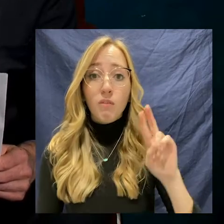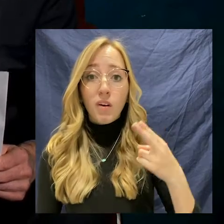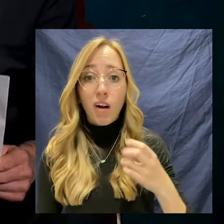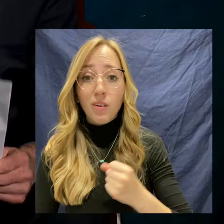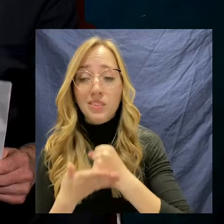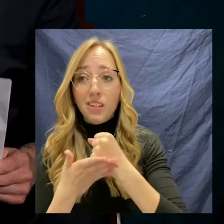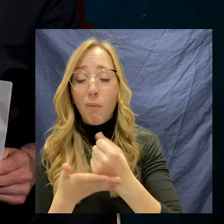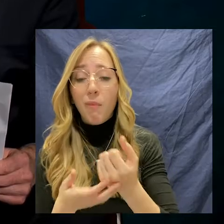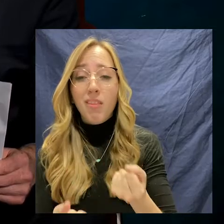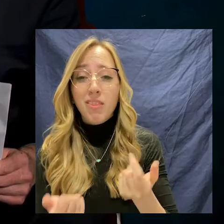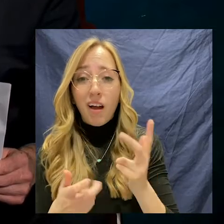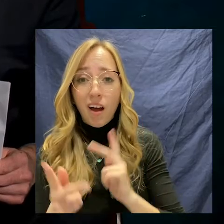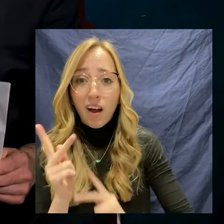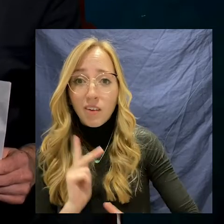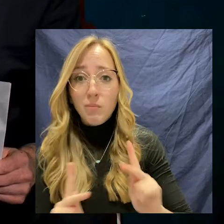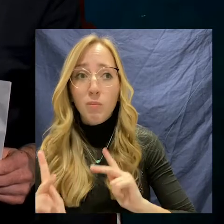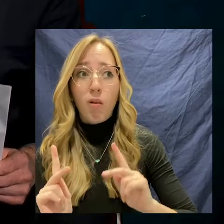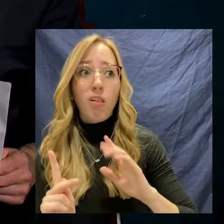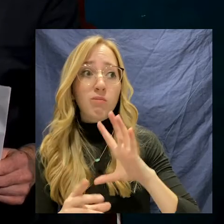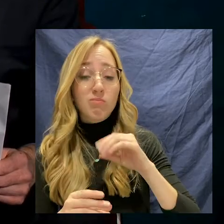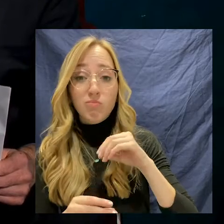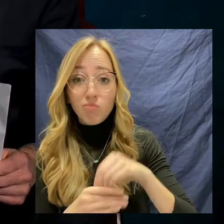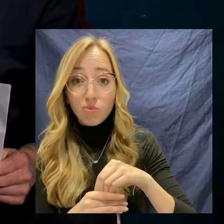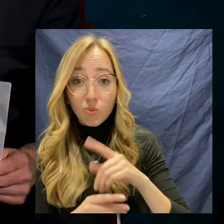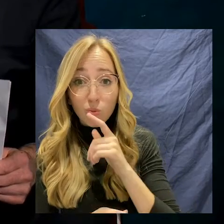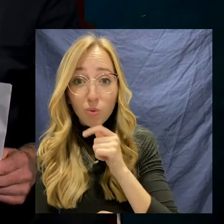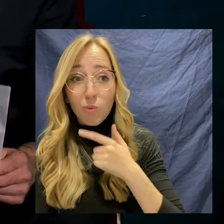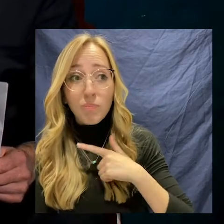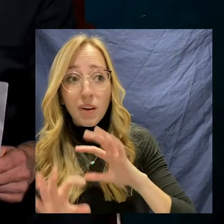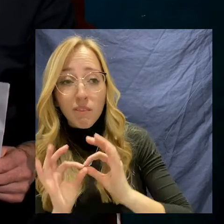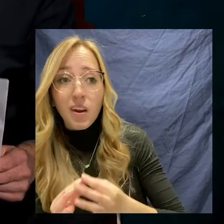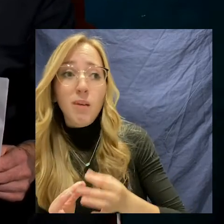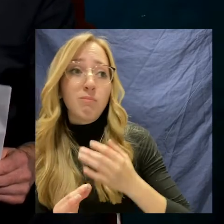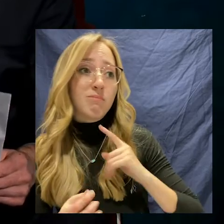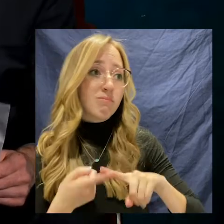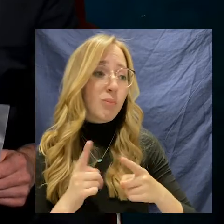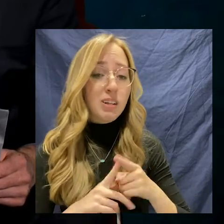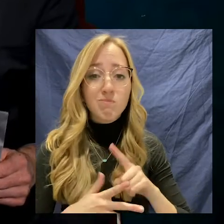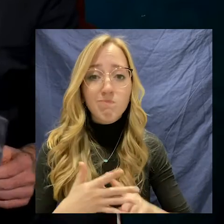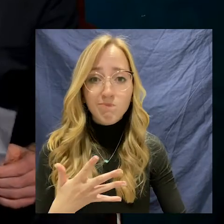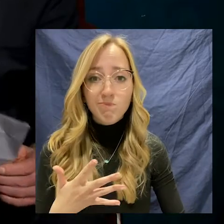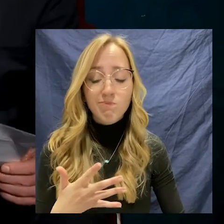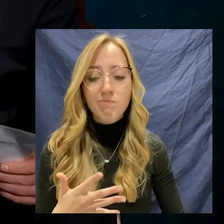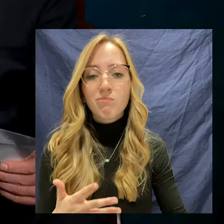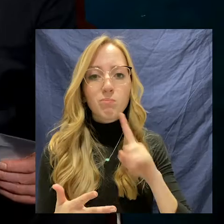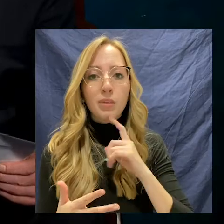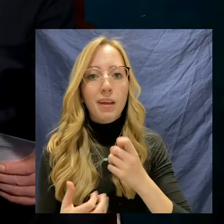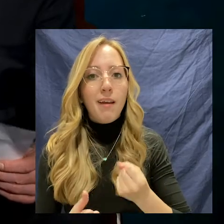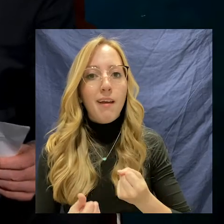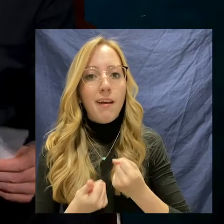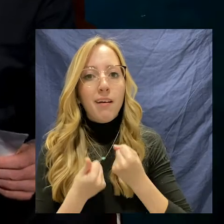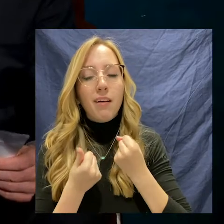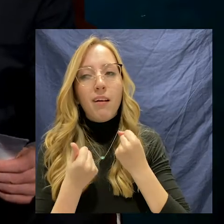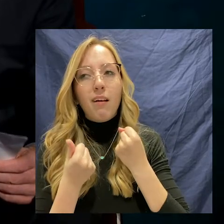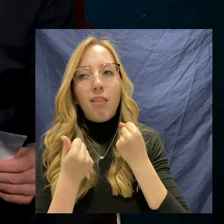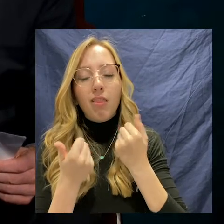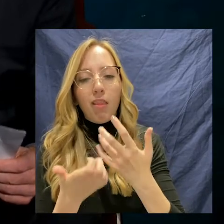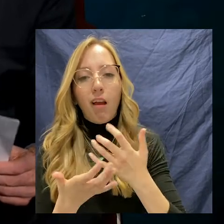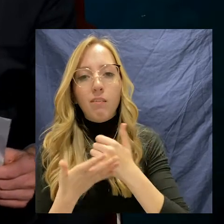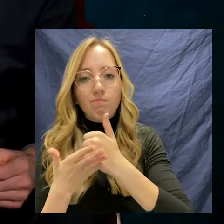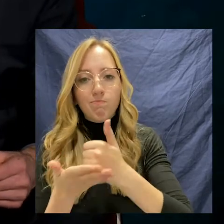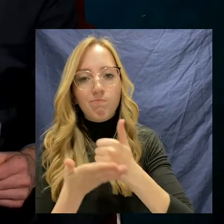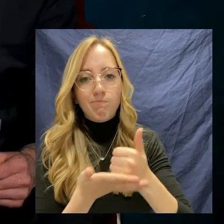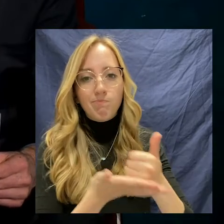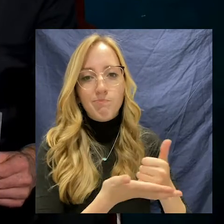and acquaintances. They provide hope and healing in so many different ways. Now more than ever, this